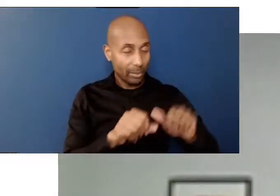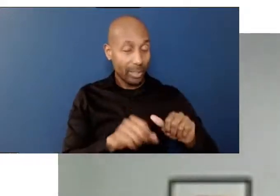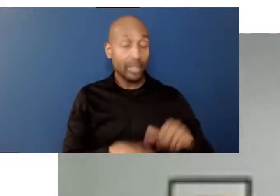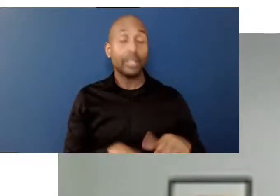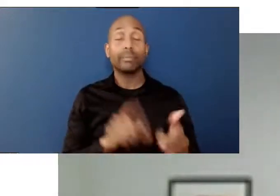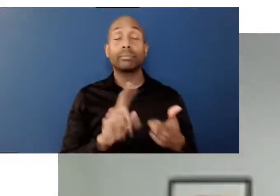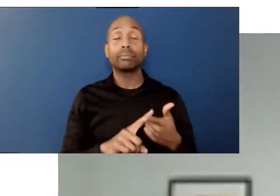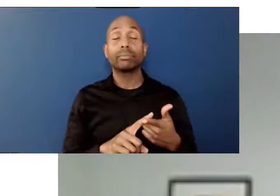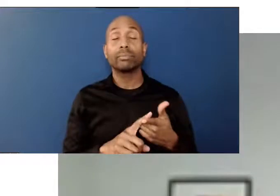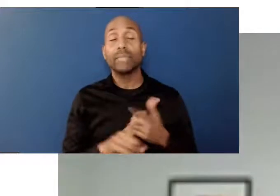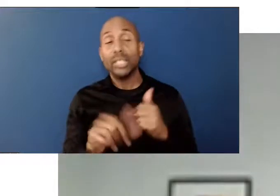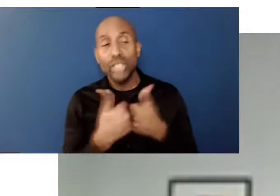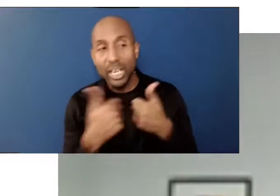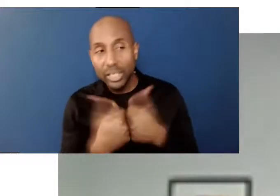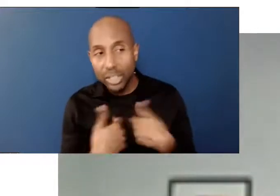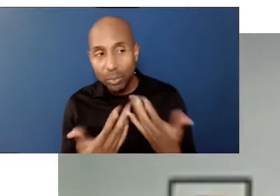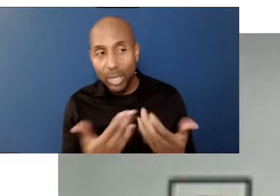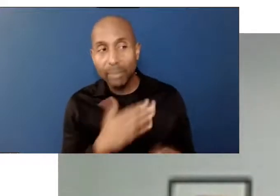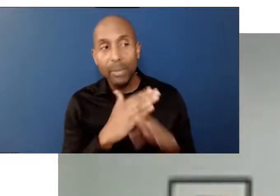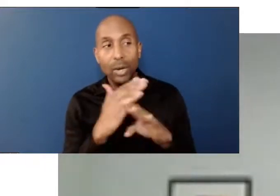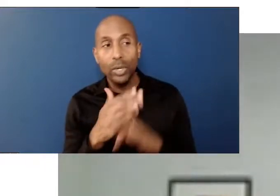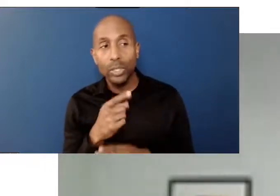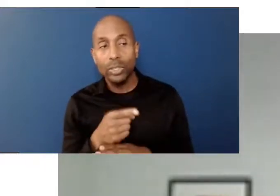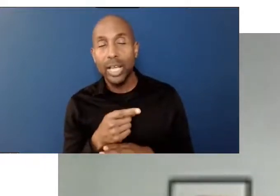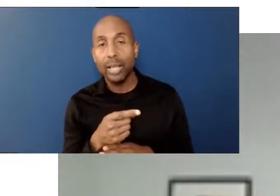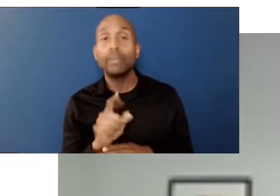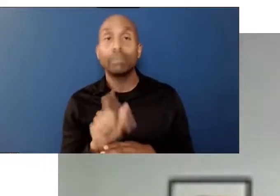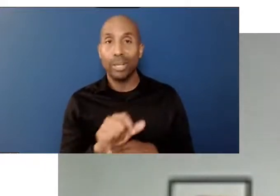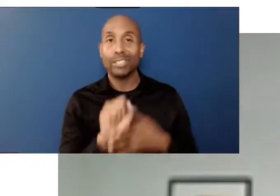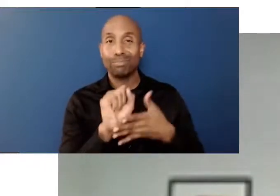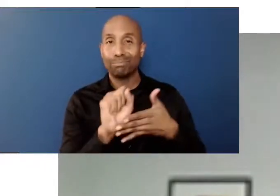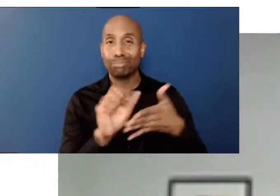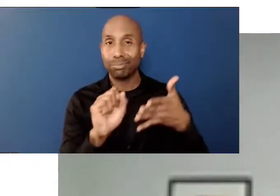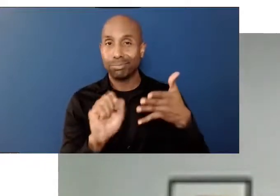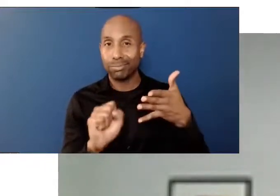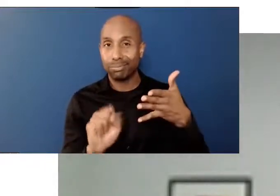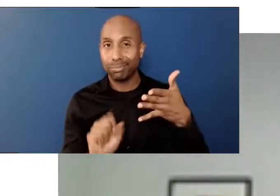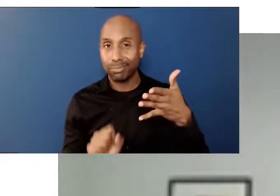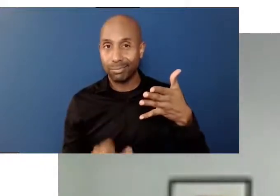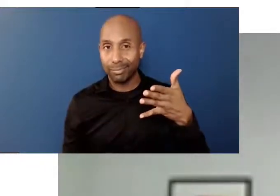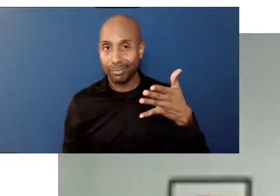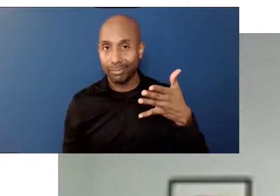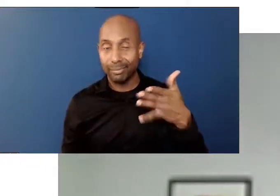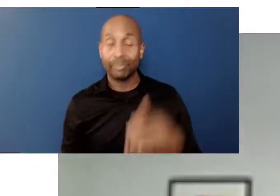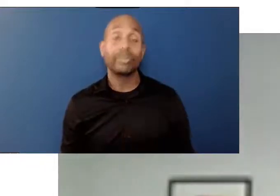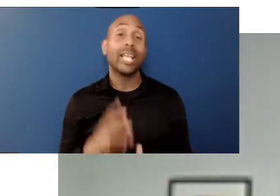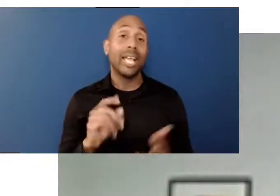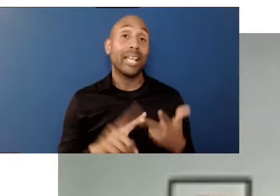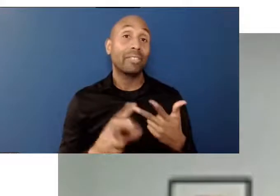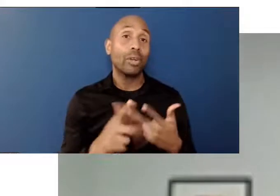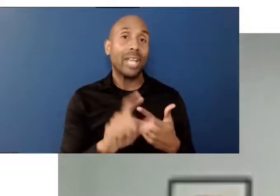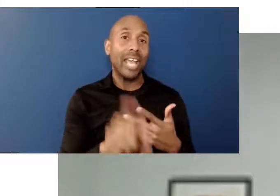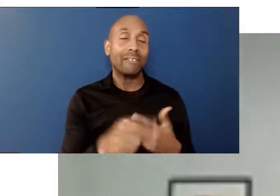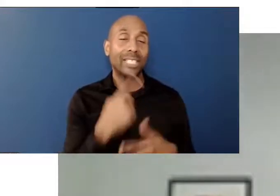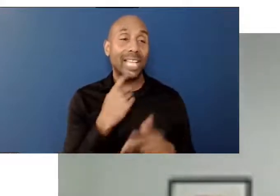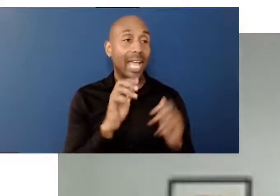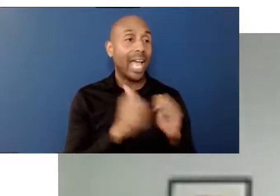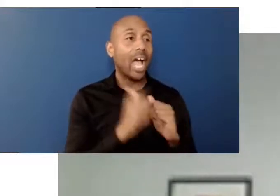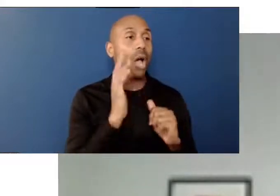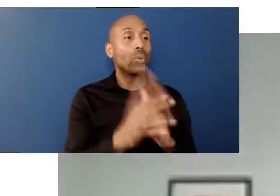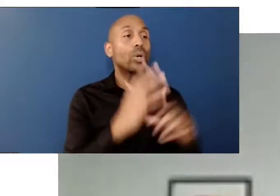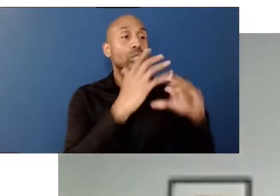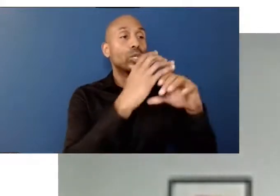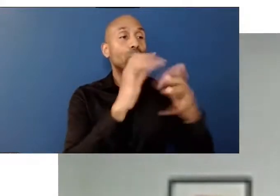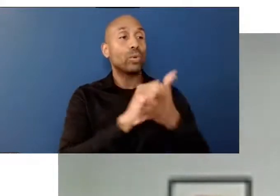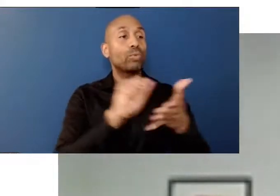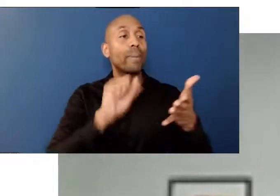their barriers, and how are they going to remove and prevent barriers to accessibility within their operations